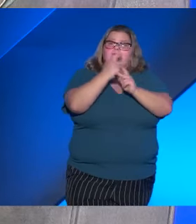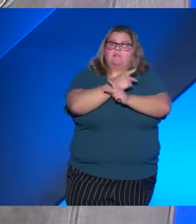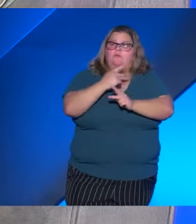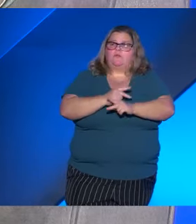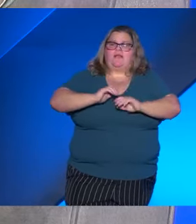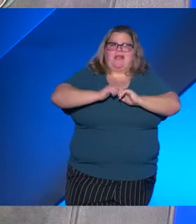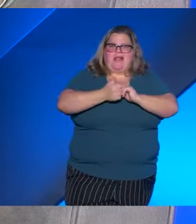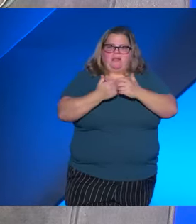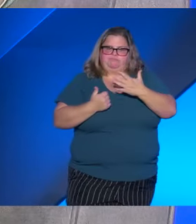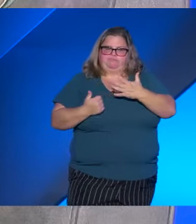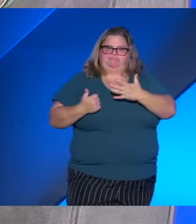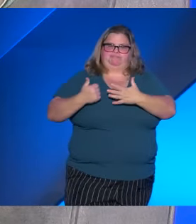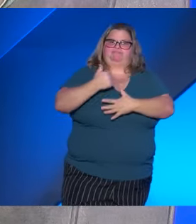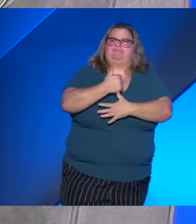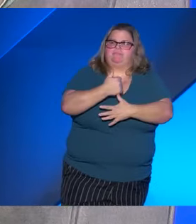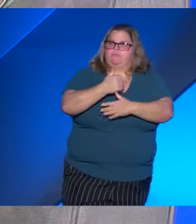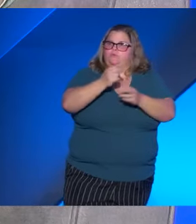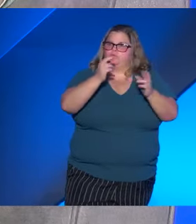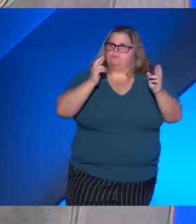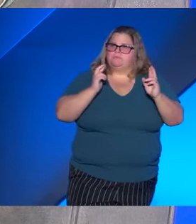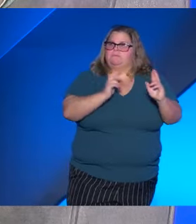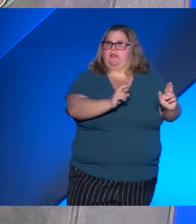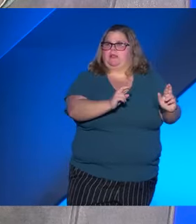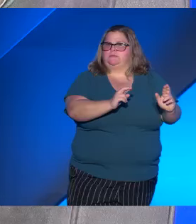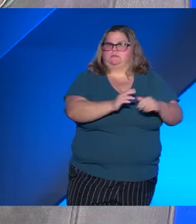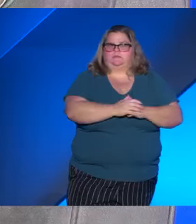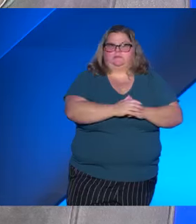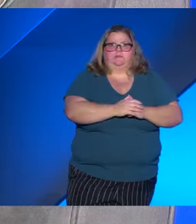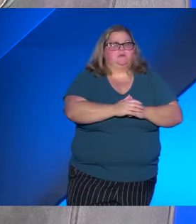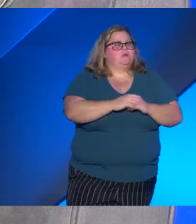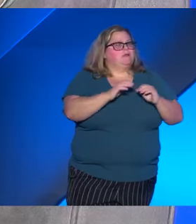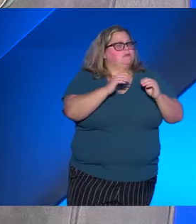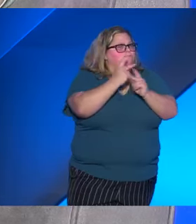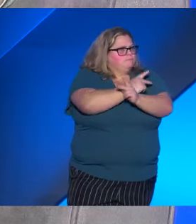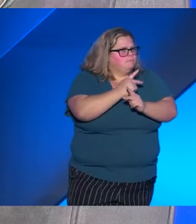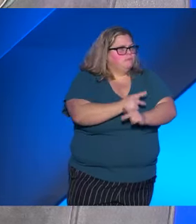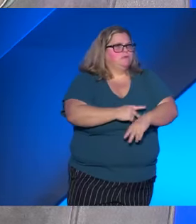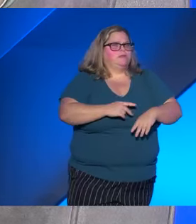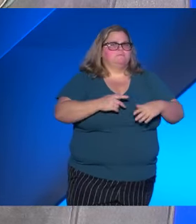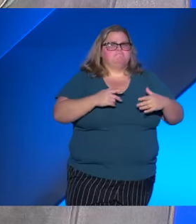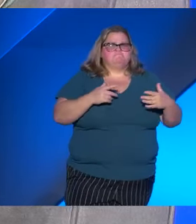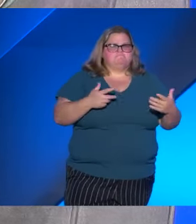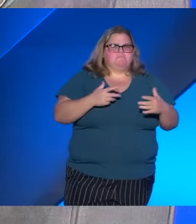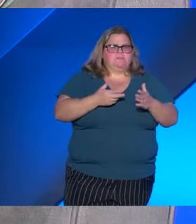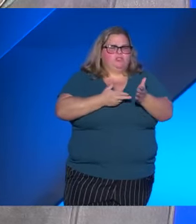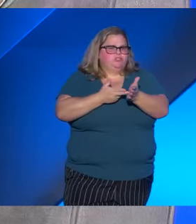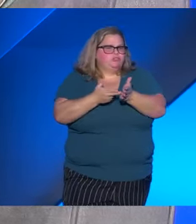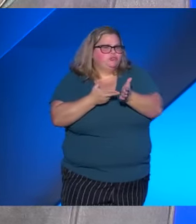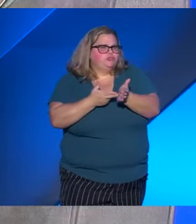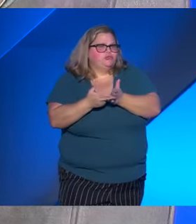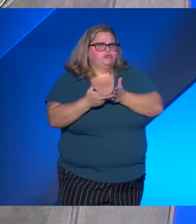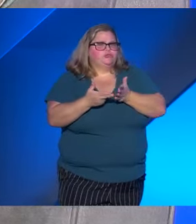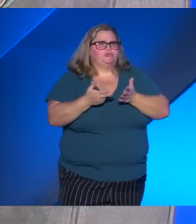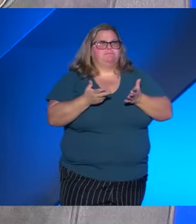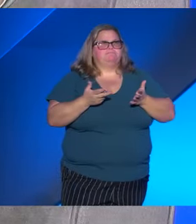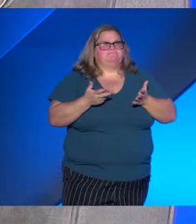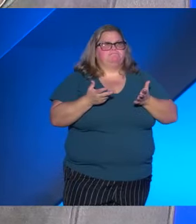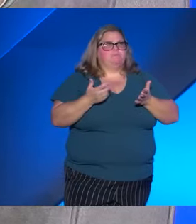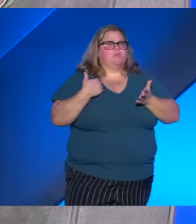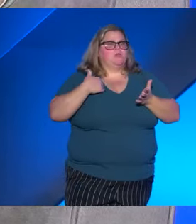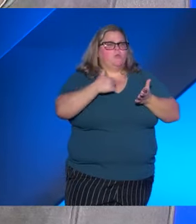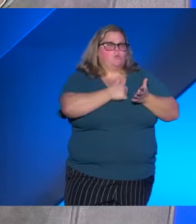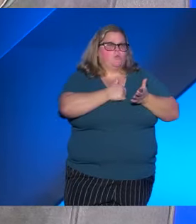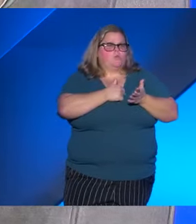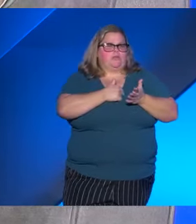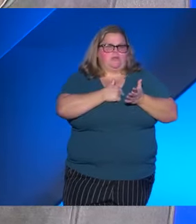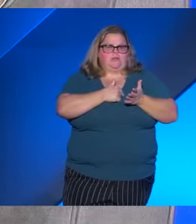to prioritize respect, if we could figure out how to ensure that we come from